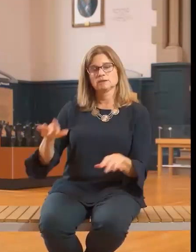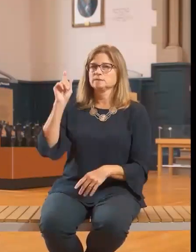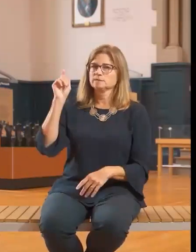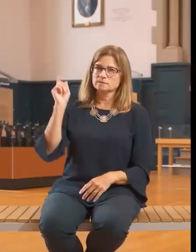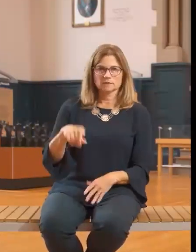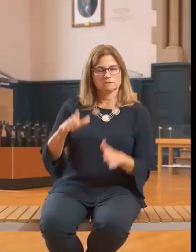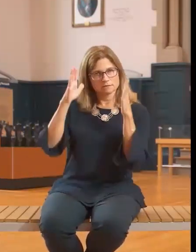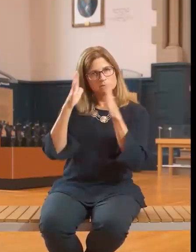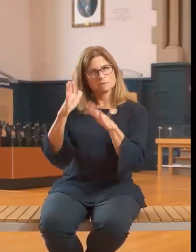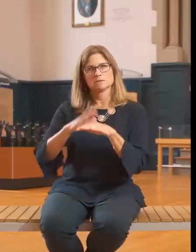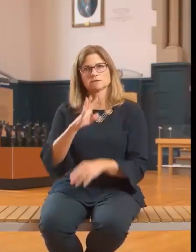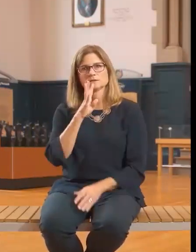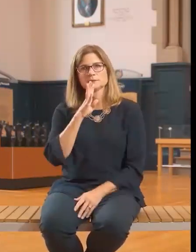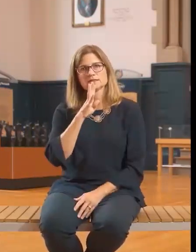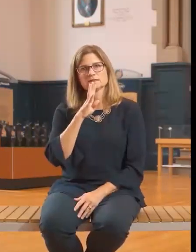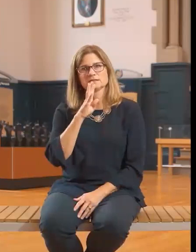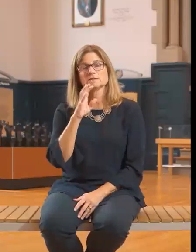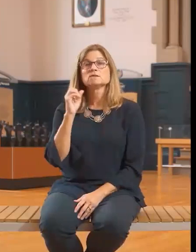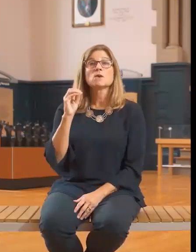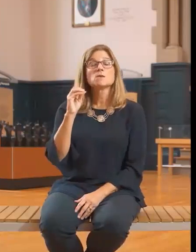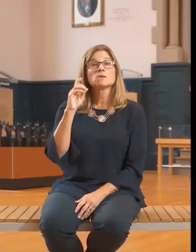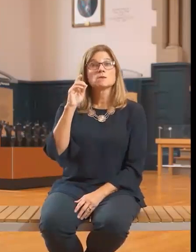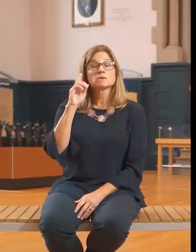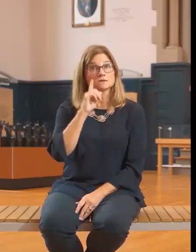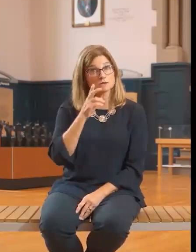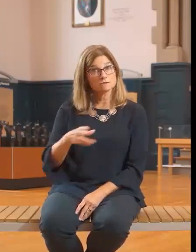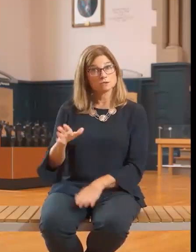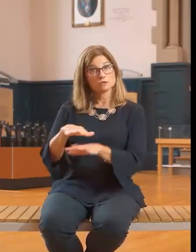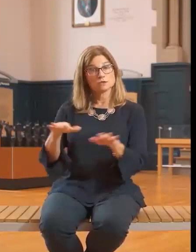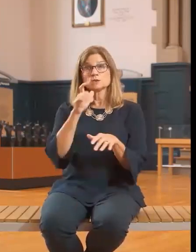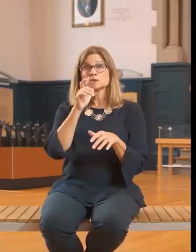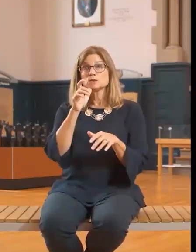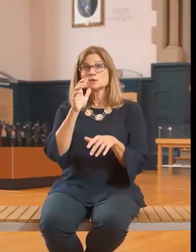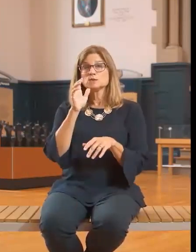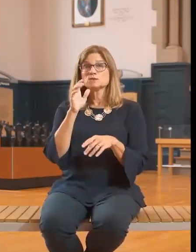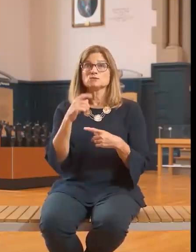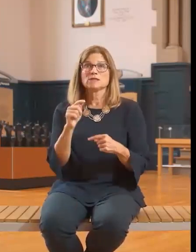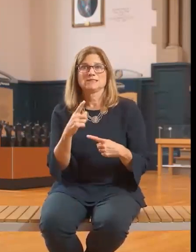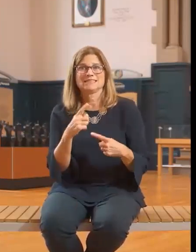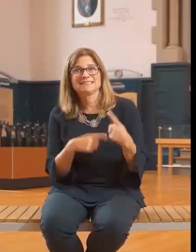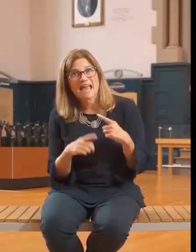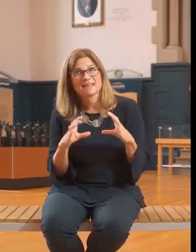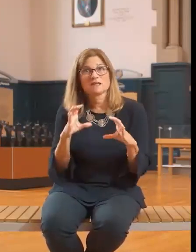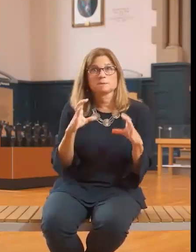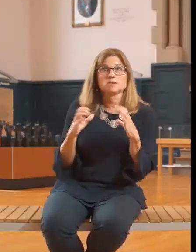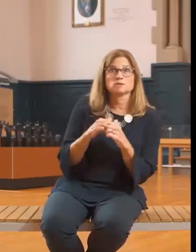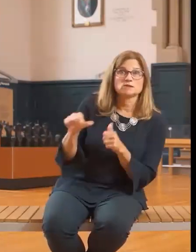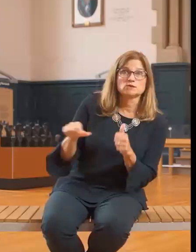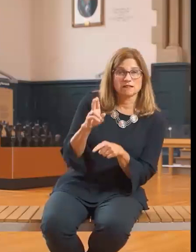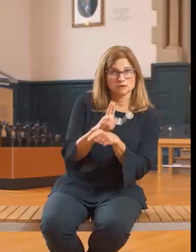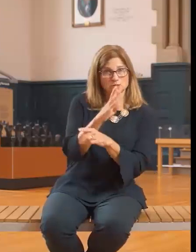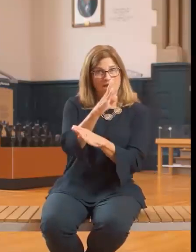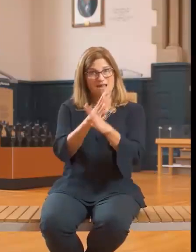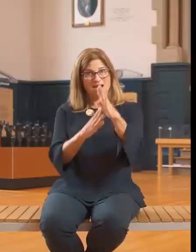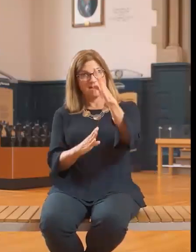Children were supposed to only focus on spoken language, and so deaf and hard of hearing children who were trying to sign to communicate with